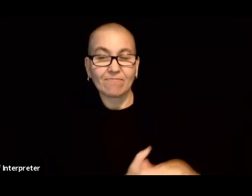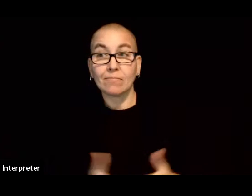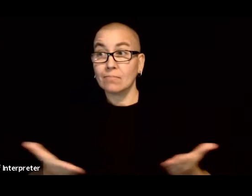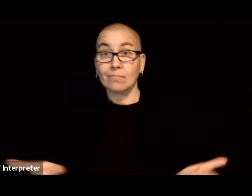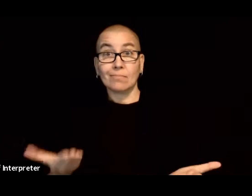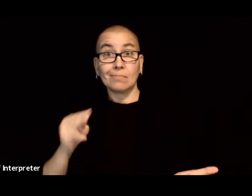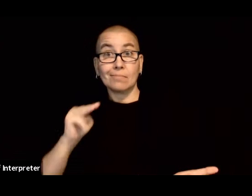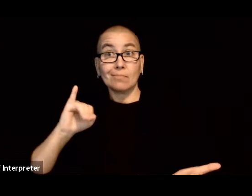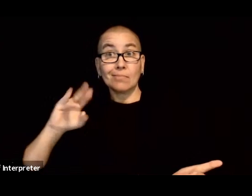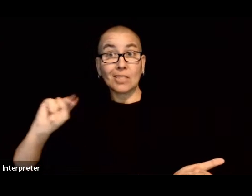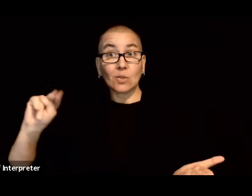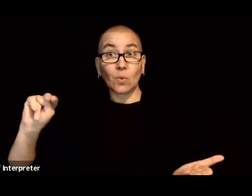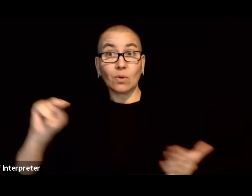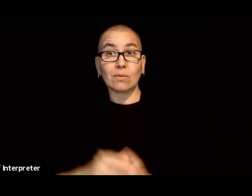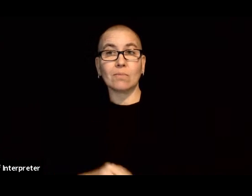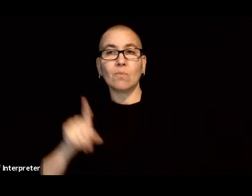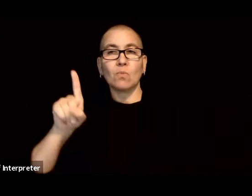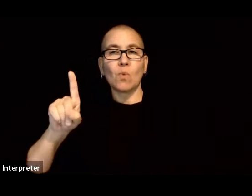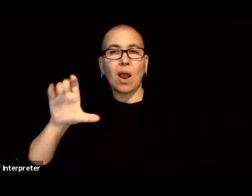127,439 cases.